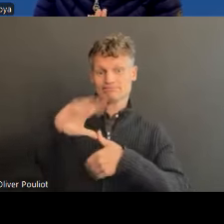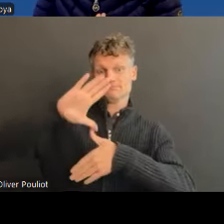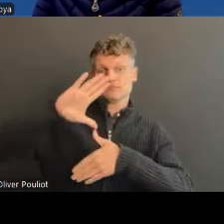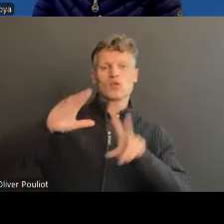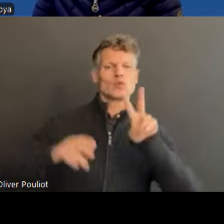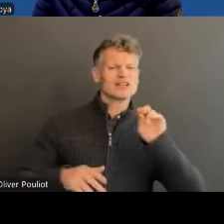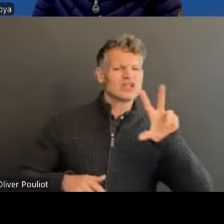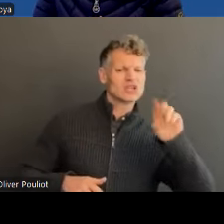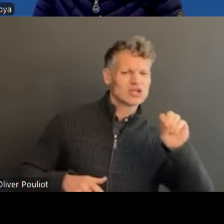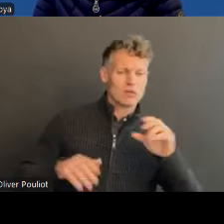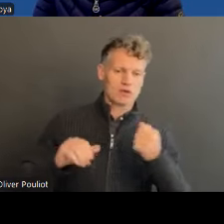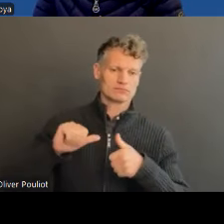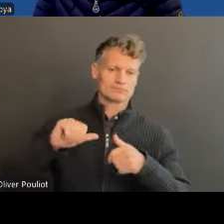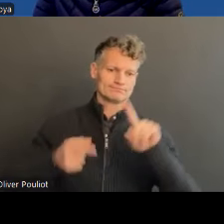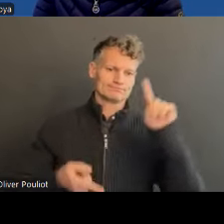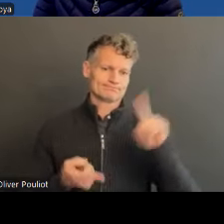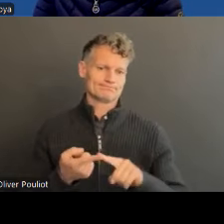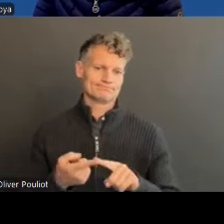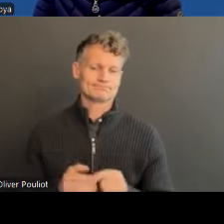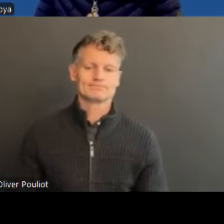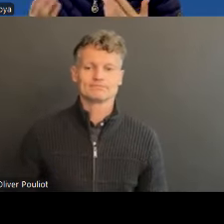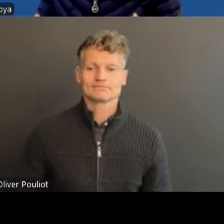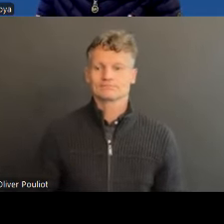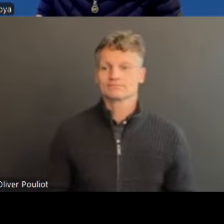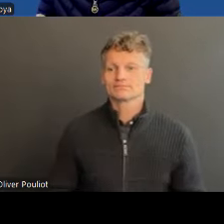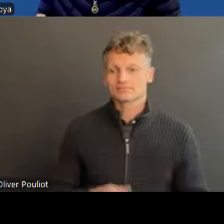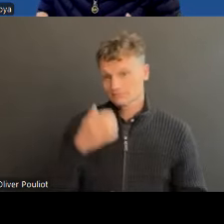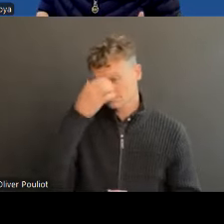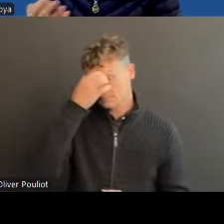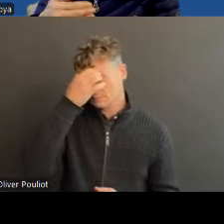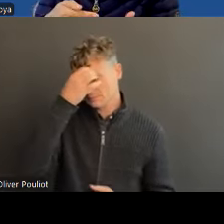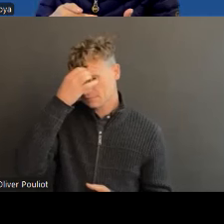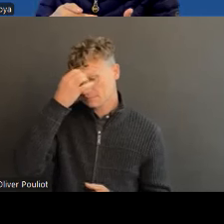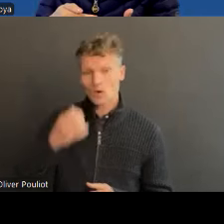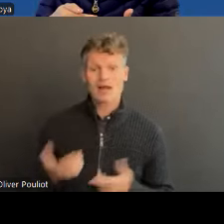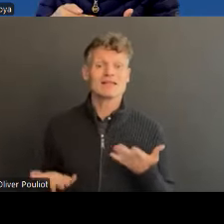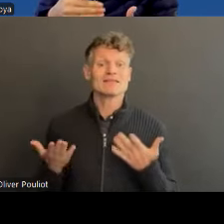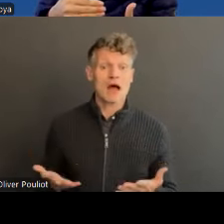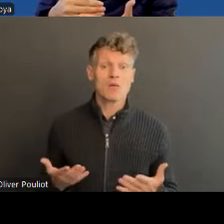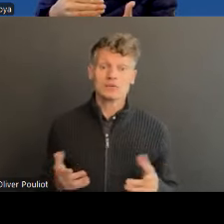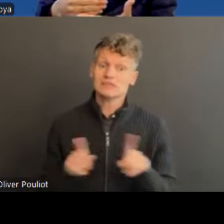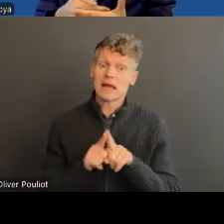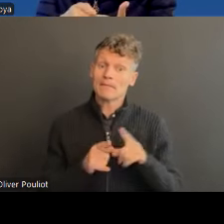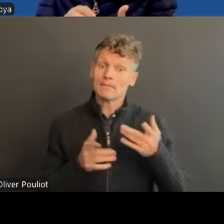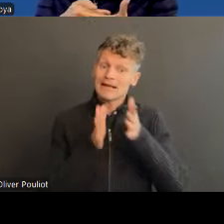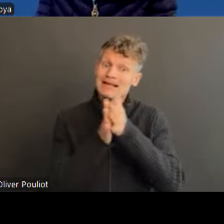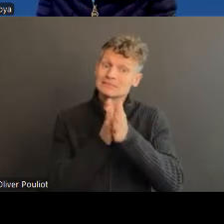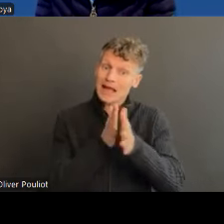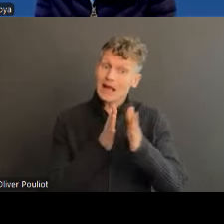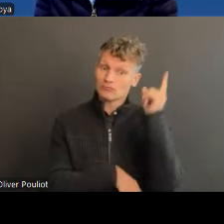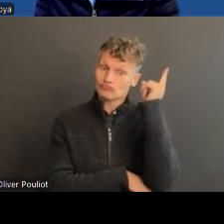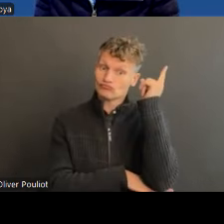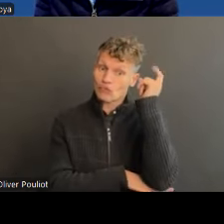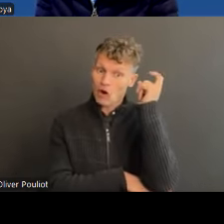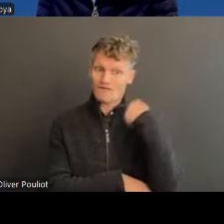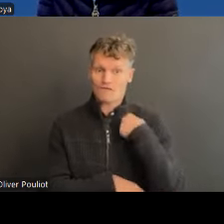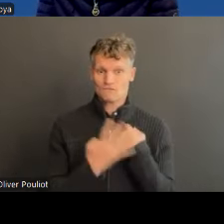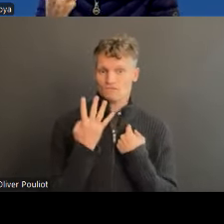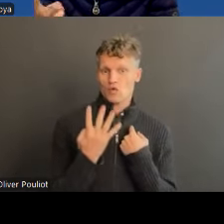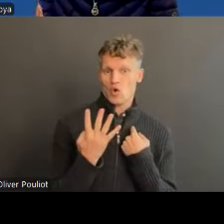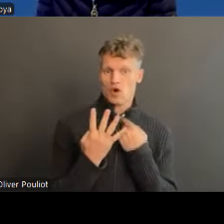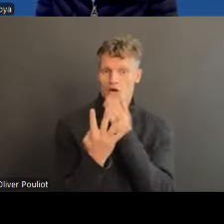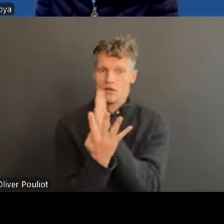mentioned in the beginning of this webinar, there are 4 lines of action that are the core of the elimination